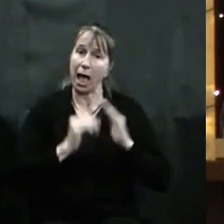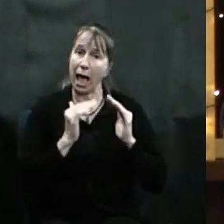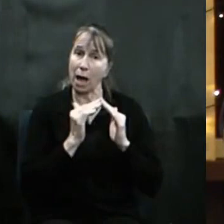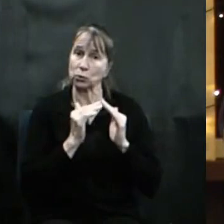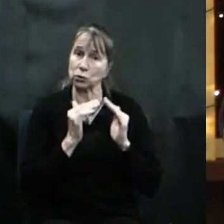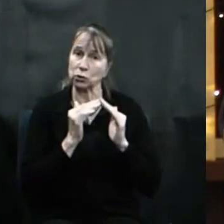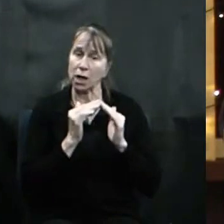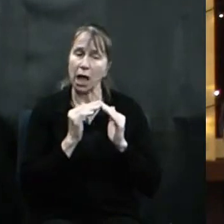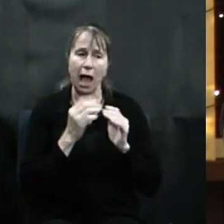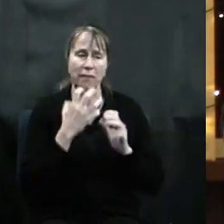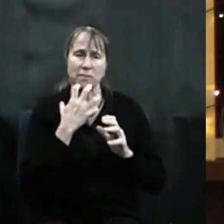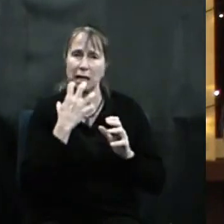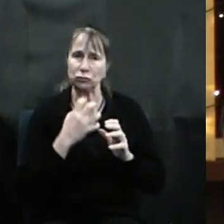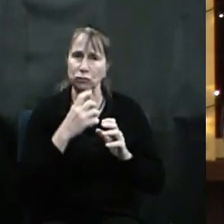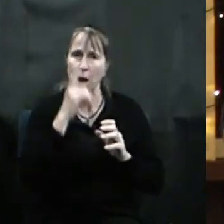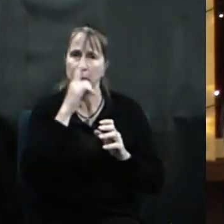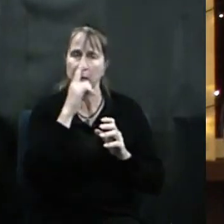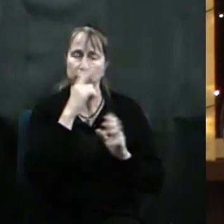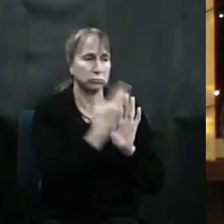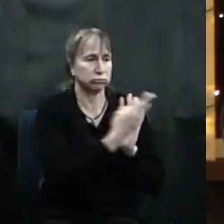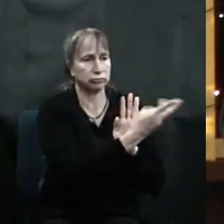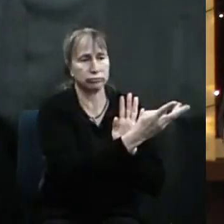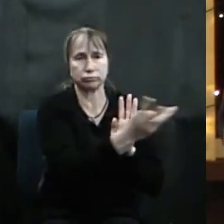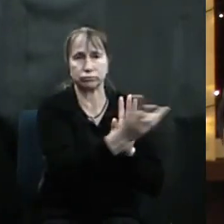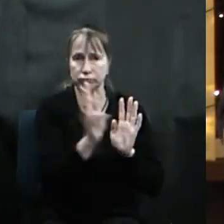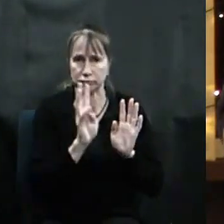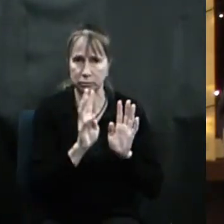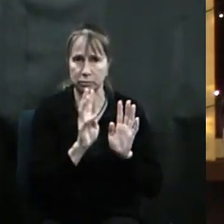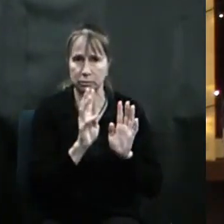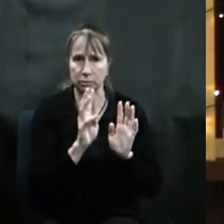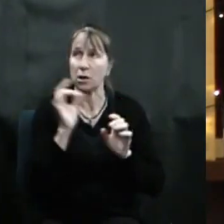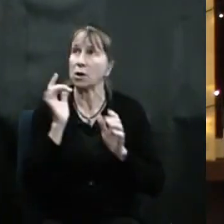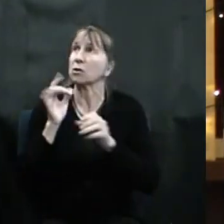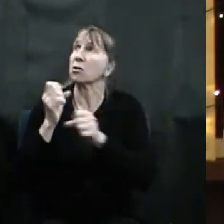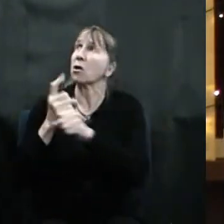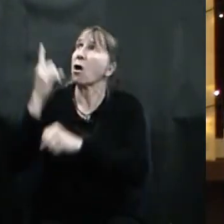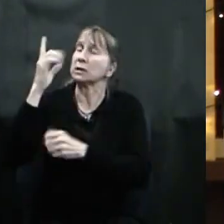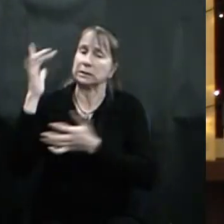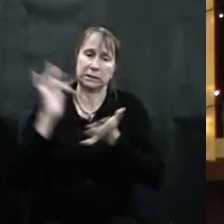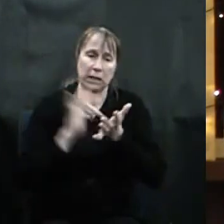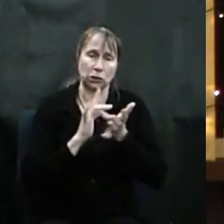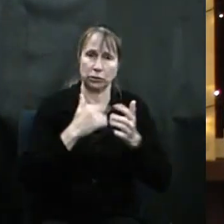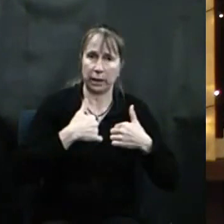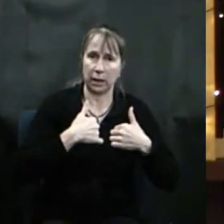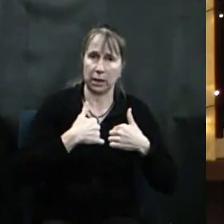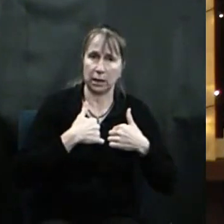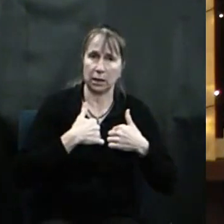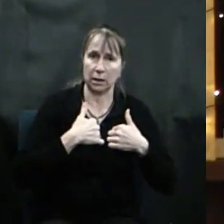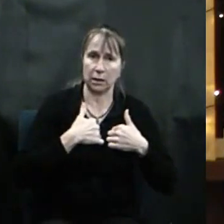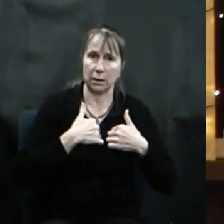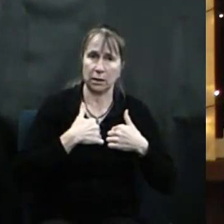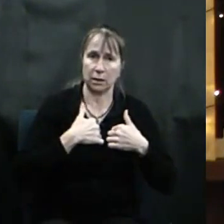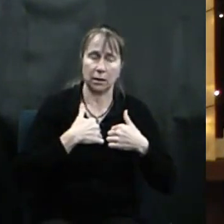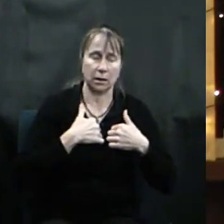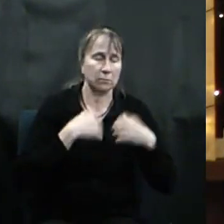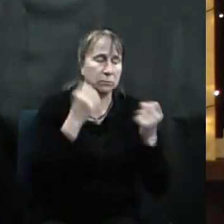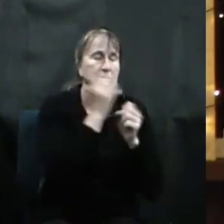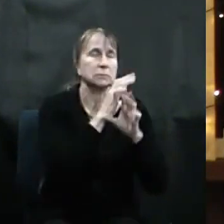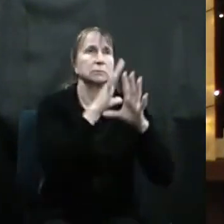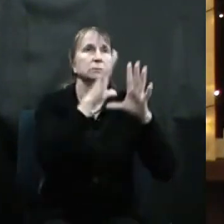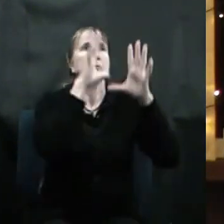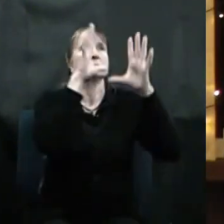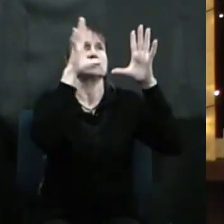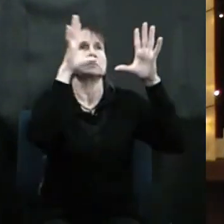sitting before me, the hand of the Lord fell upon me there. Then I looked, and behold, a form that had the appearance of a